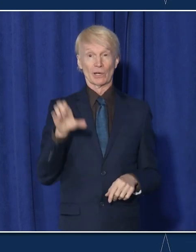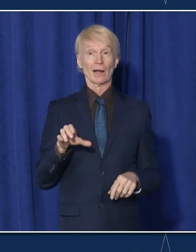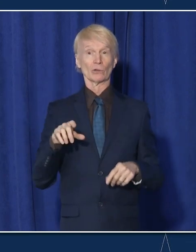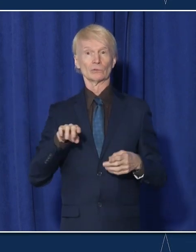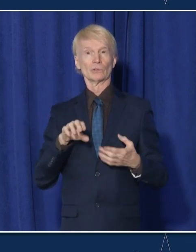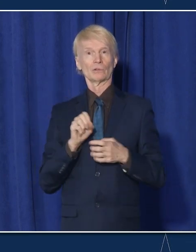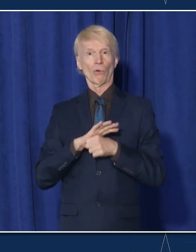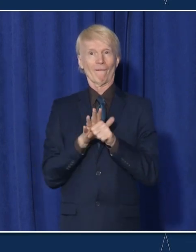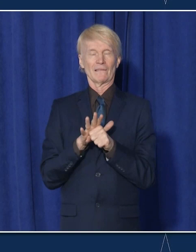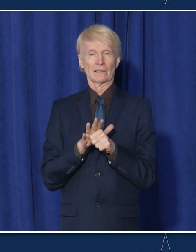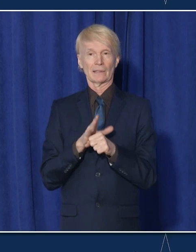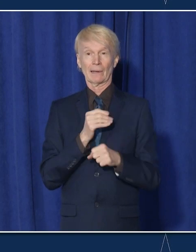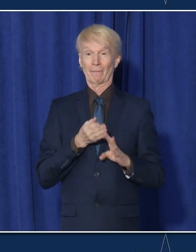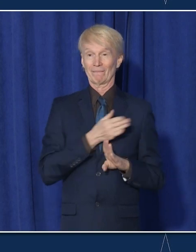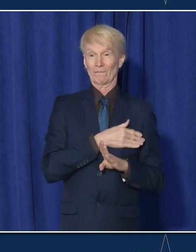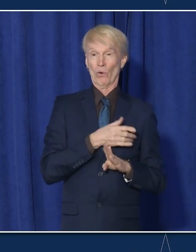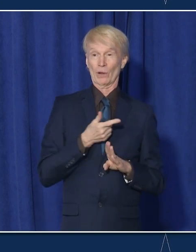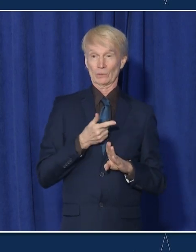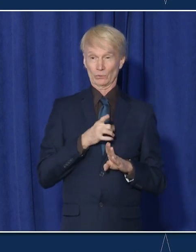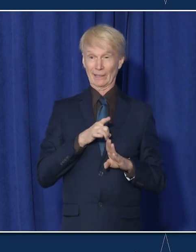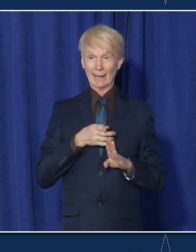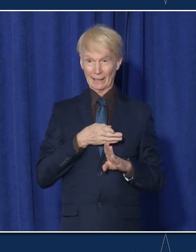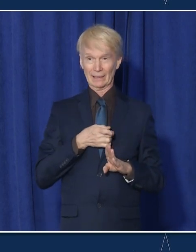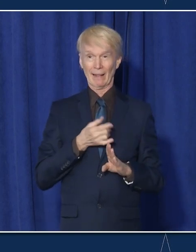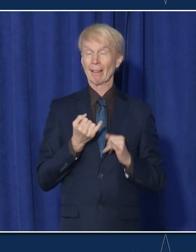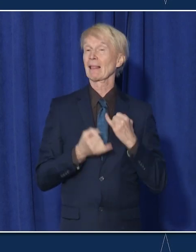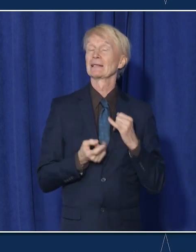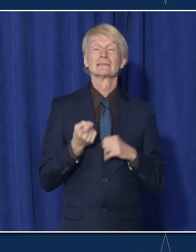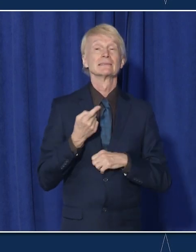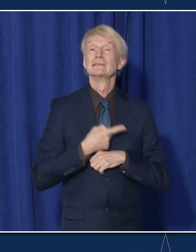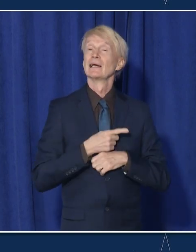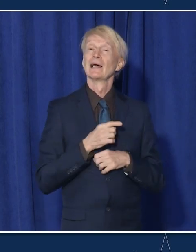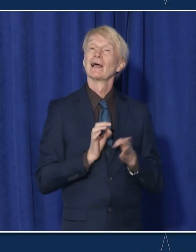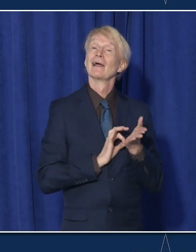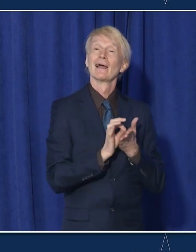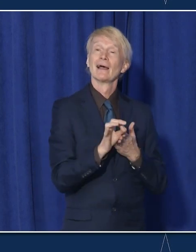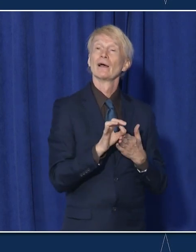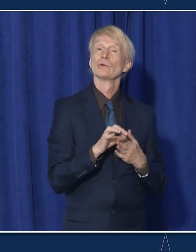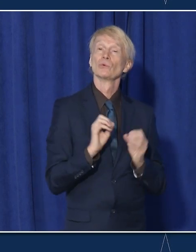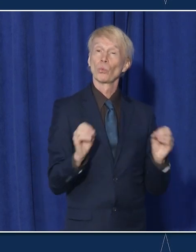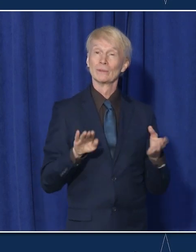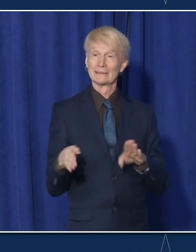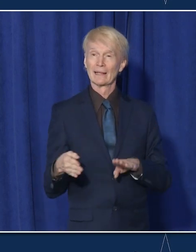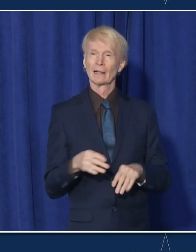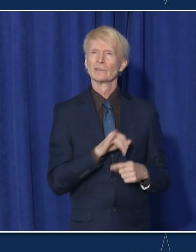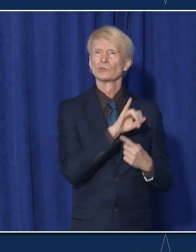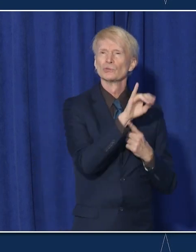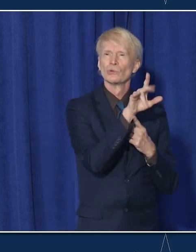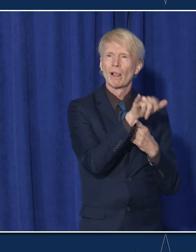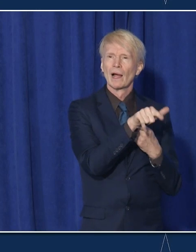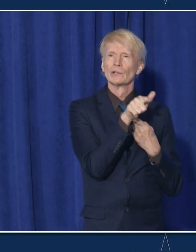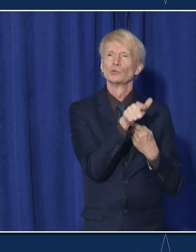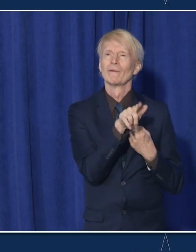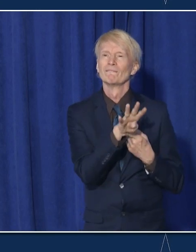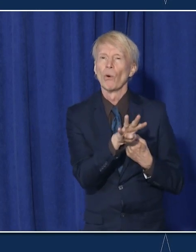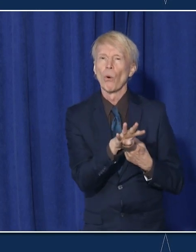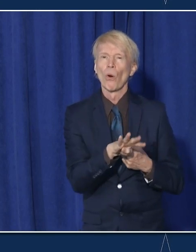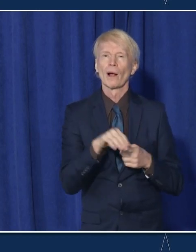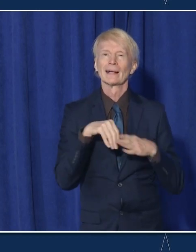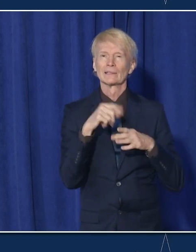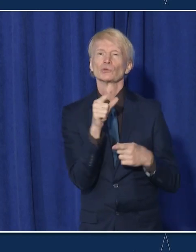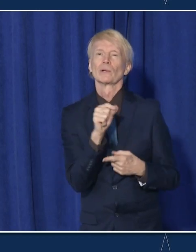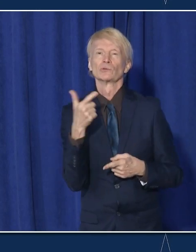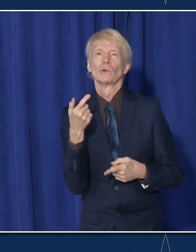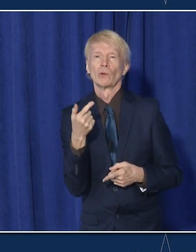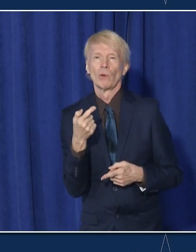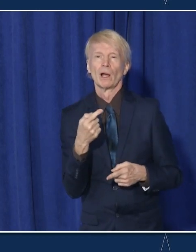February 28, the last day we'd had a 0 death day was July 24th, 2021. And we've only gotten